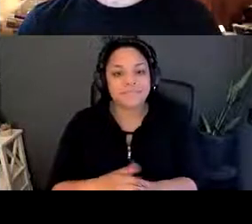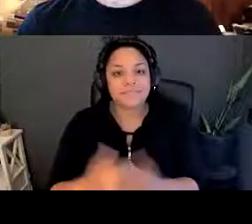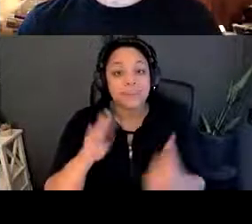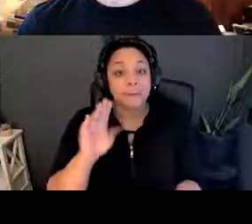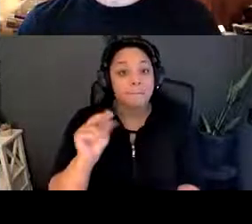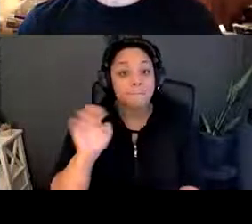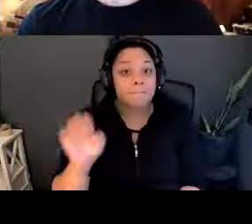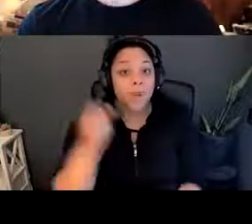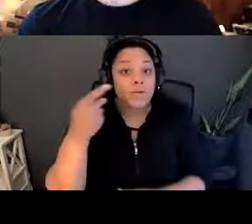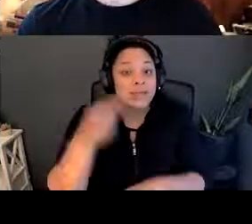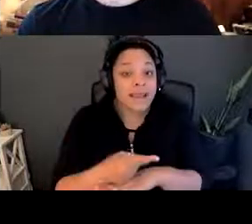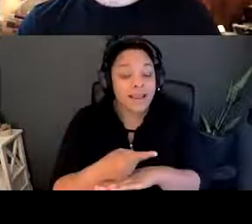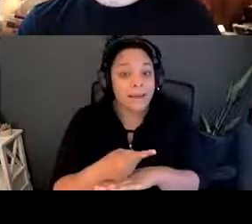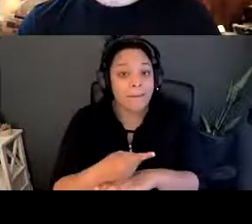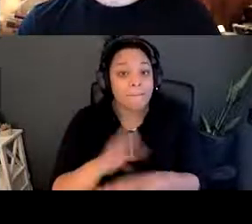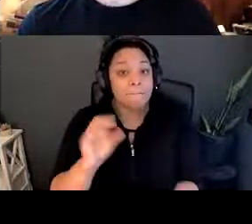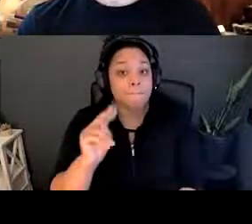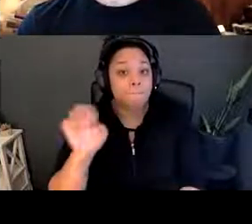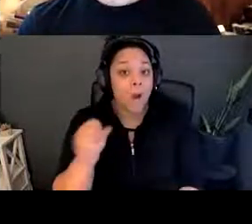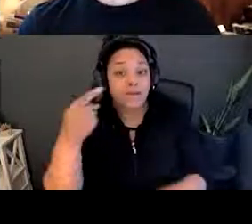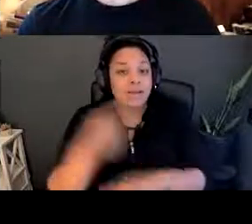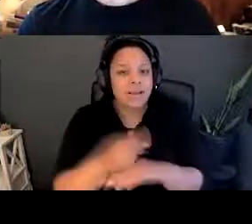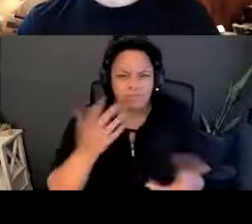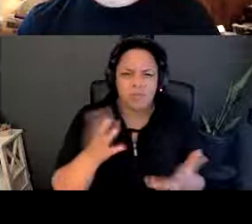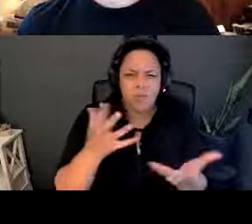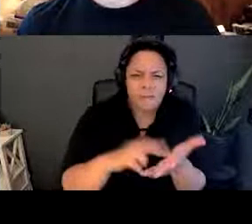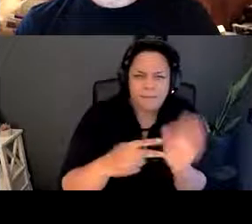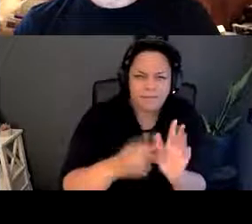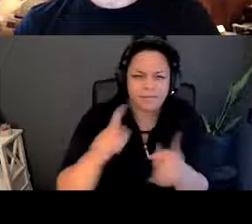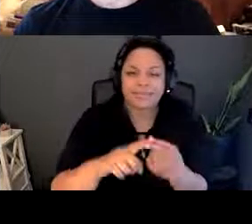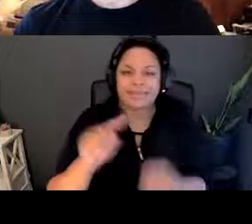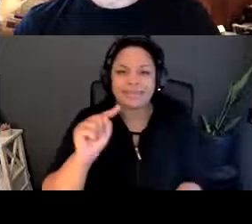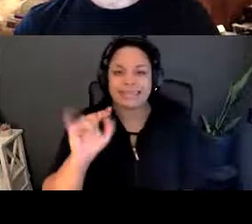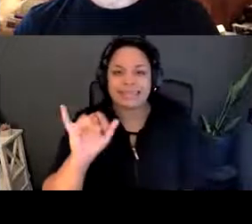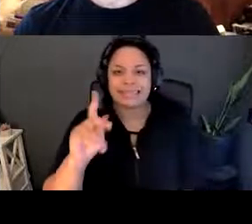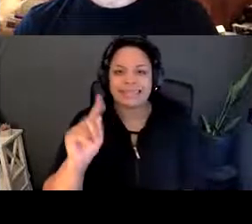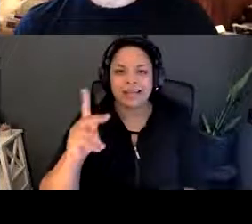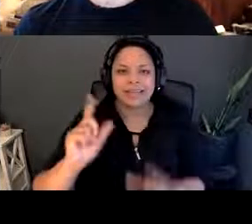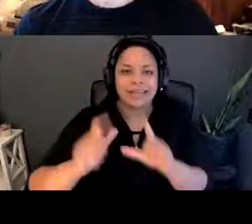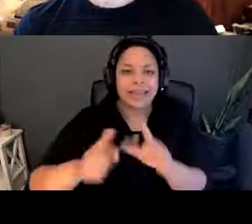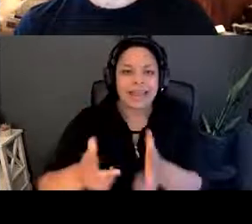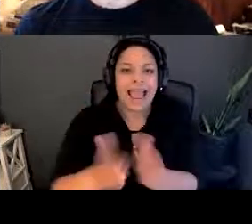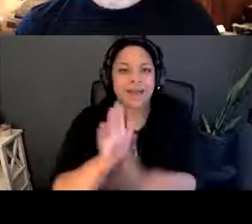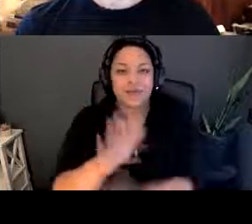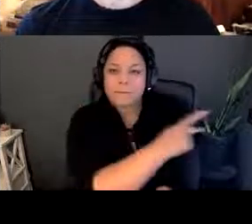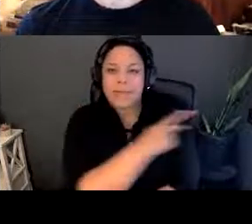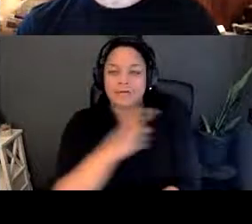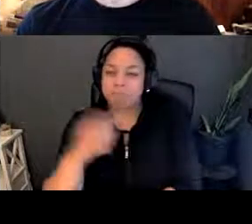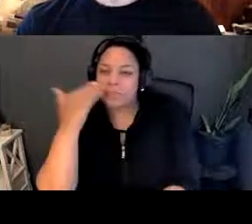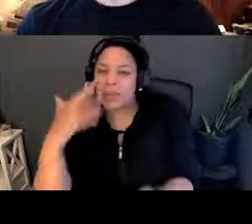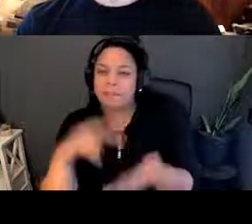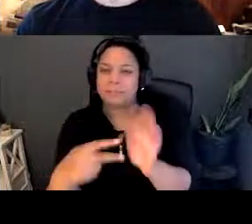guys. It's a Bones Day. And if you don't know what that is, you need to get on TikTok or ask your patients. They'll know what a Bones Day